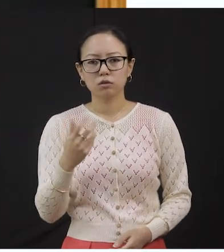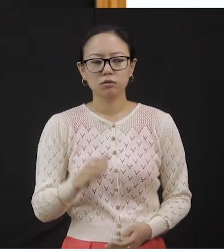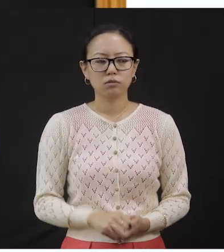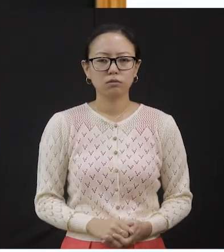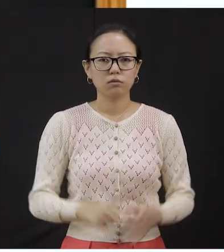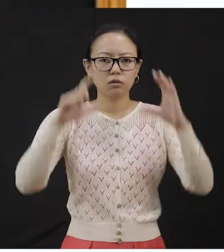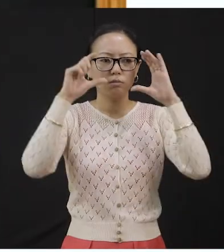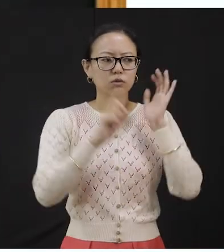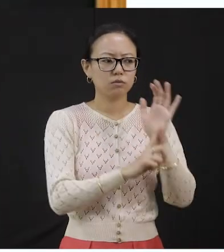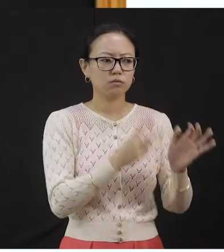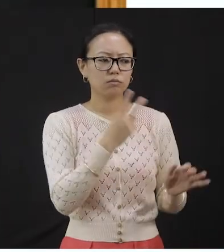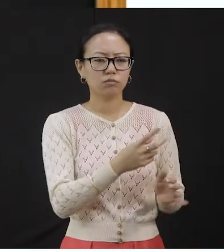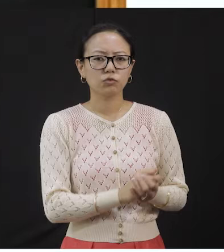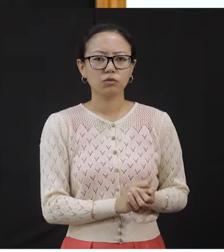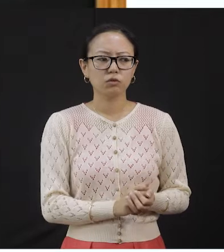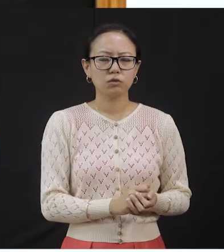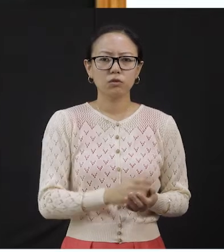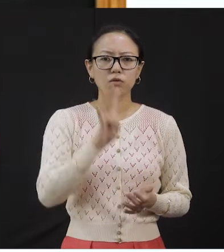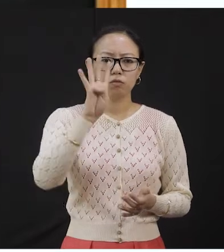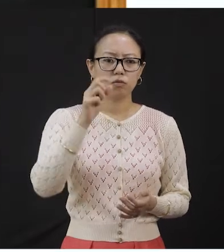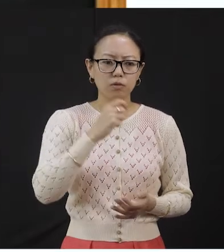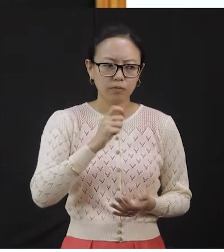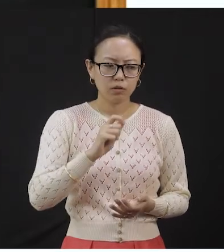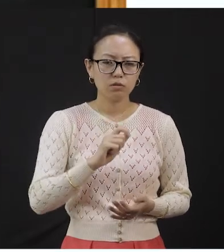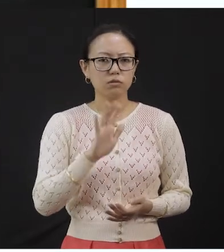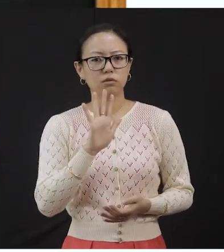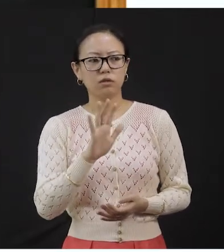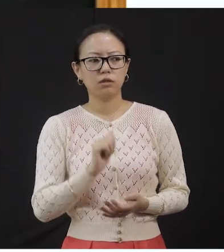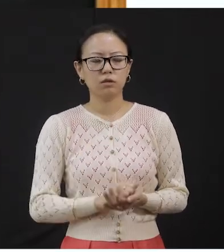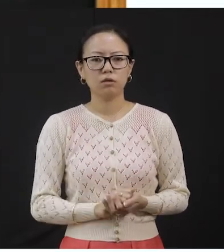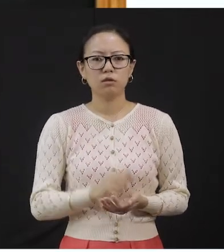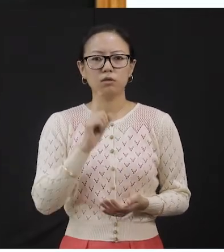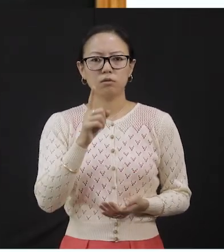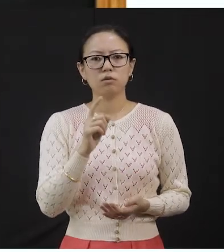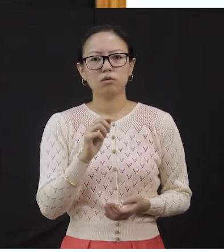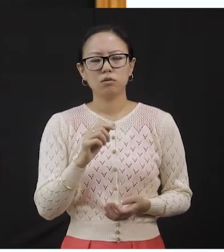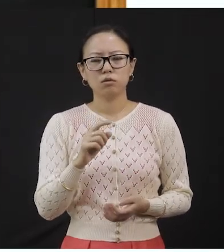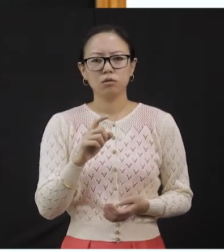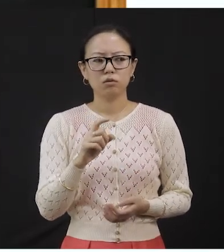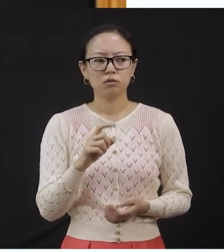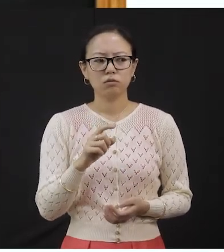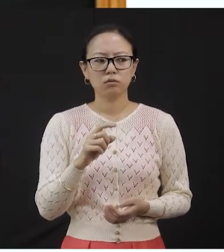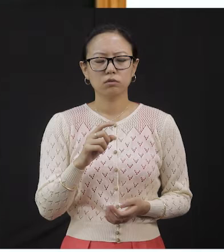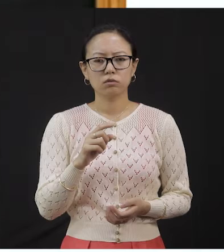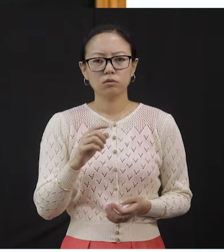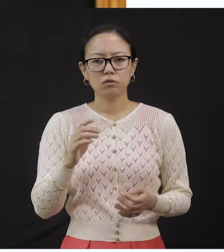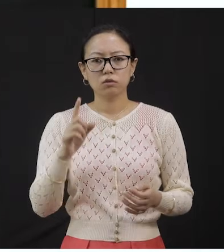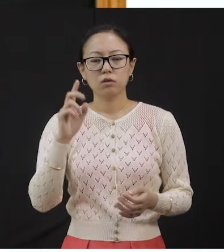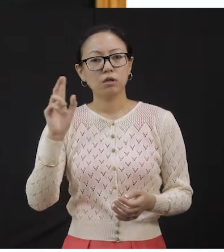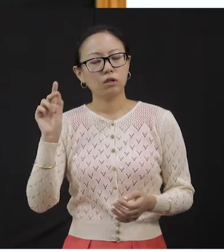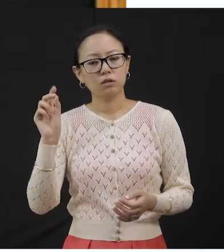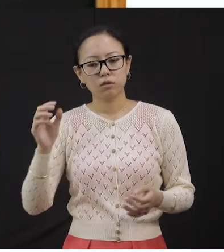right? 1, 2, 3, 4. Here another one box. This box here is